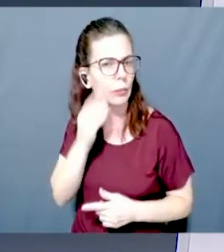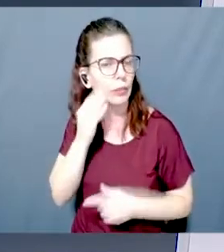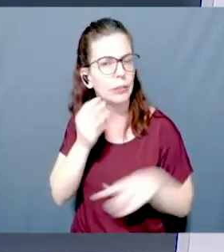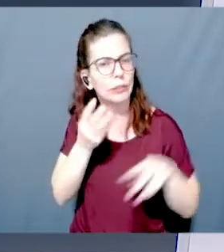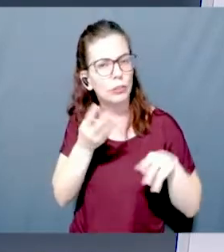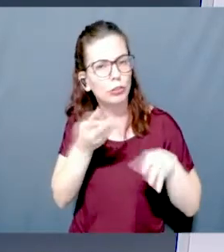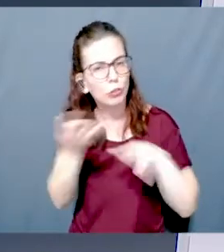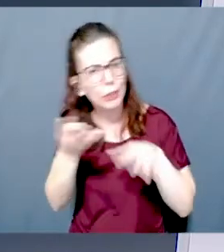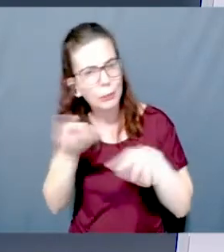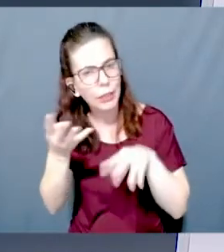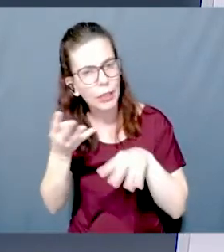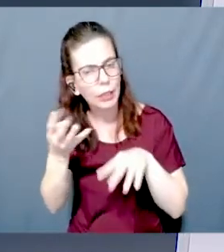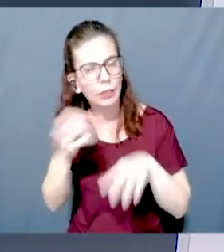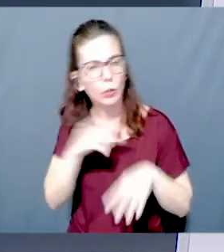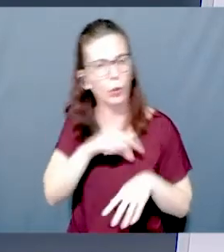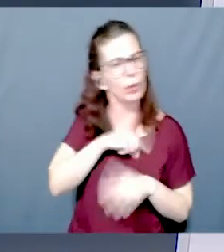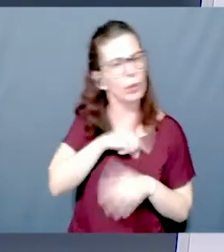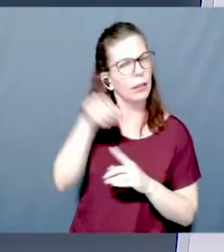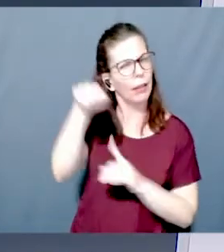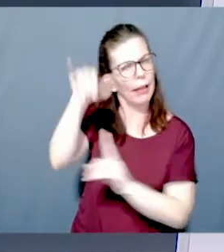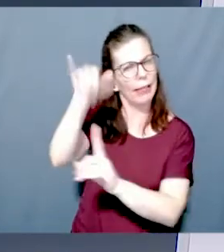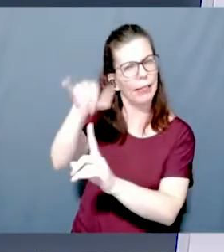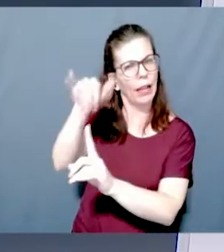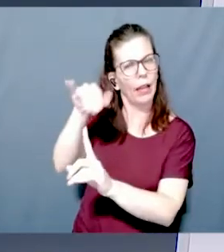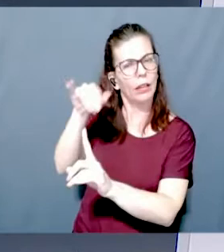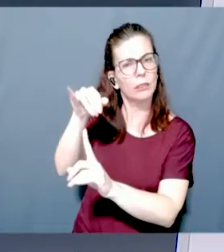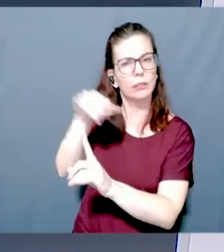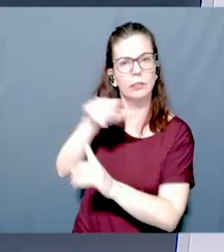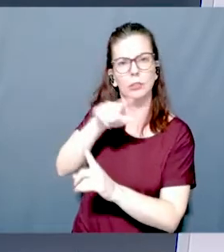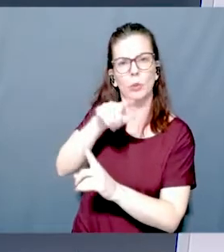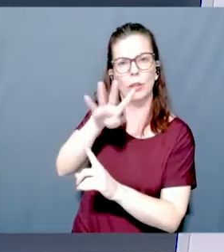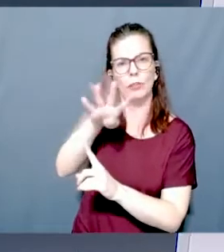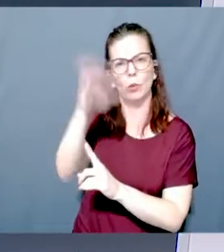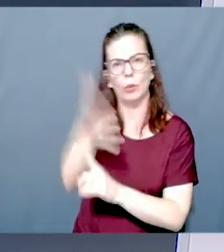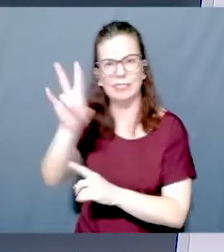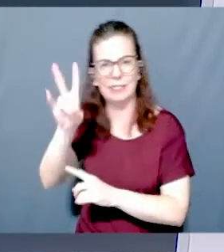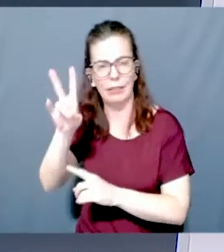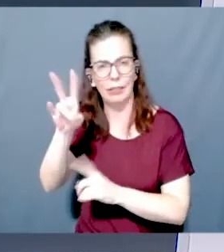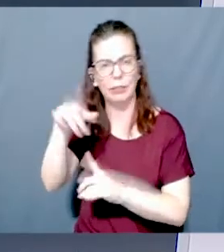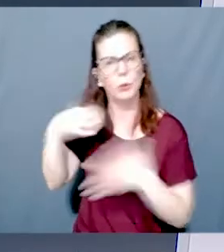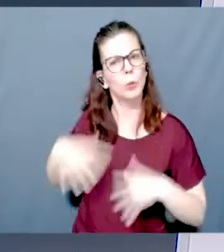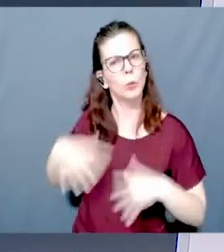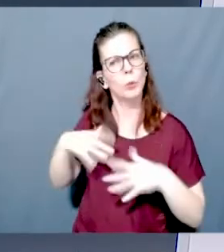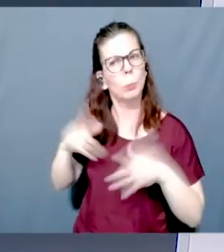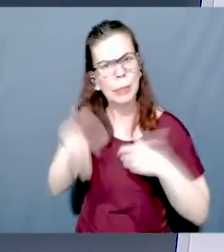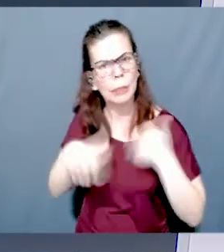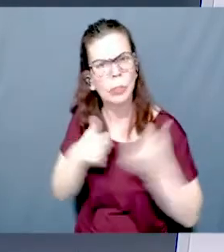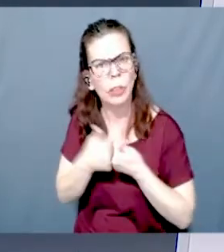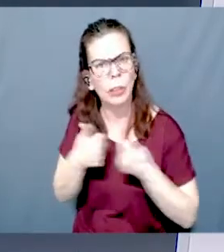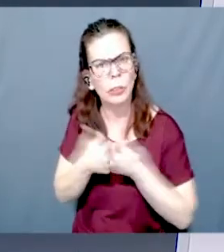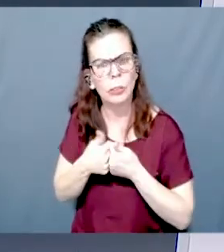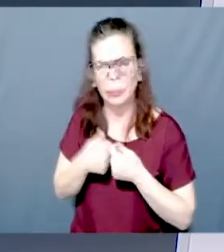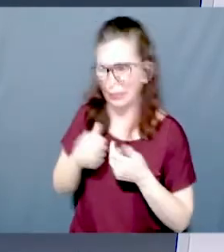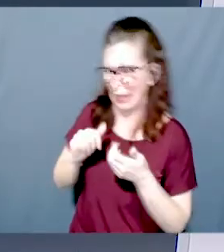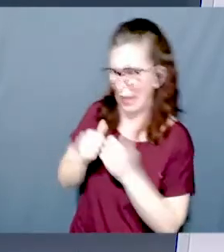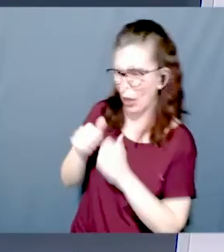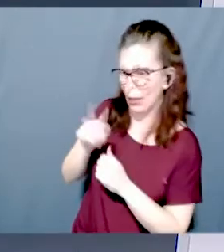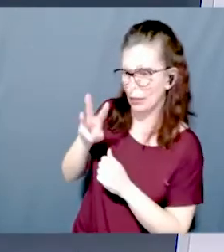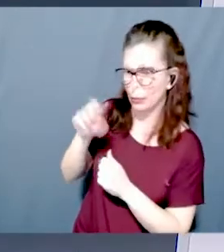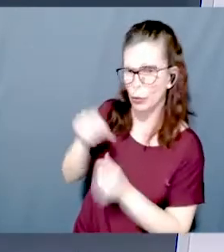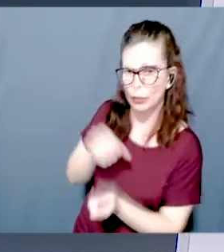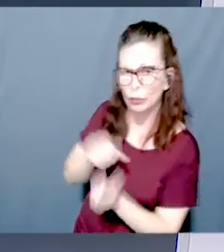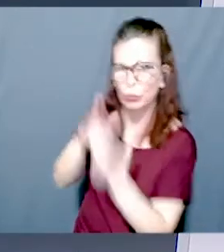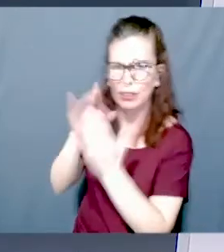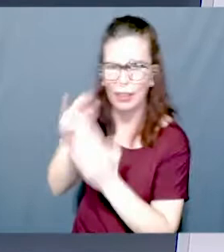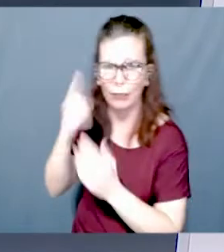and being able to have that kind of on a 24/7 basis seems like it's a huge challenge. How is AWS addressing this for our customers?